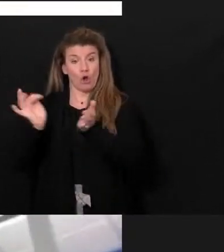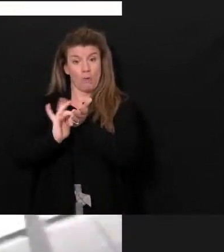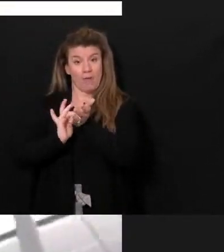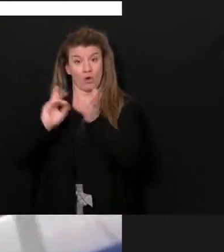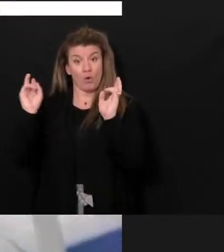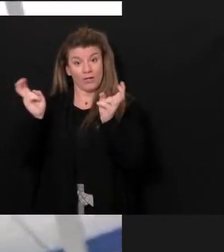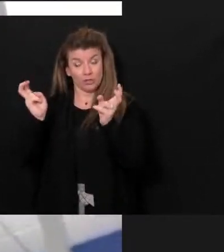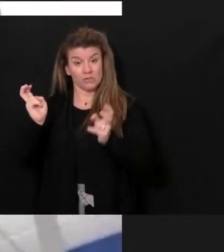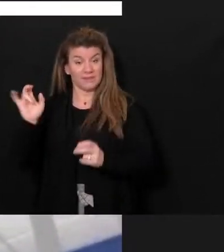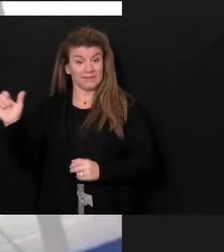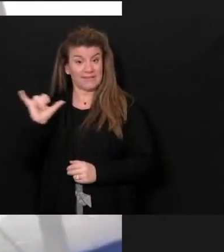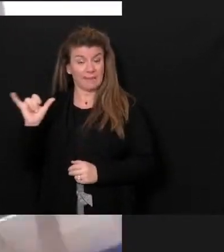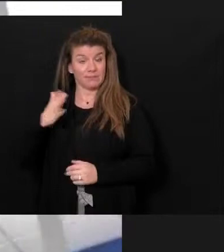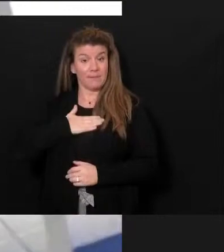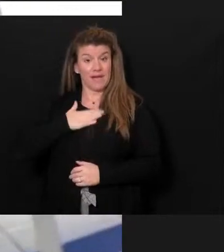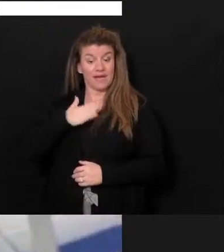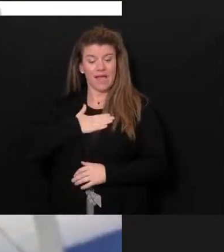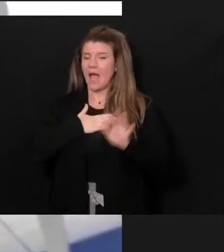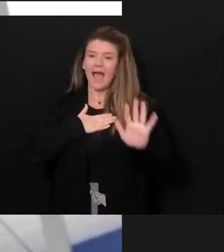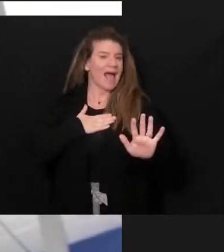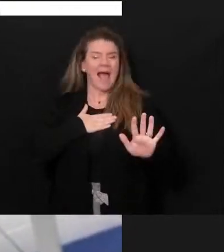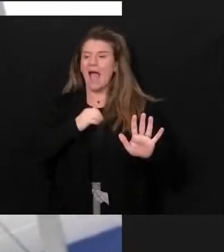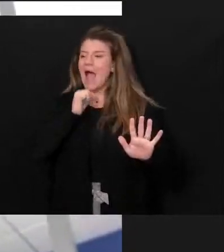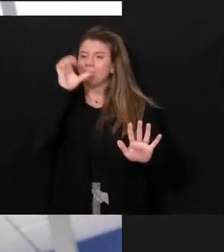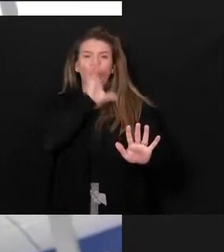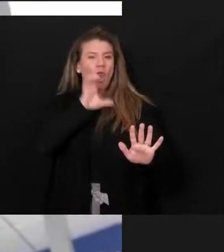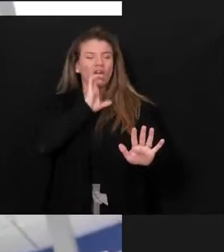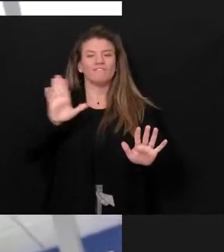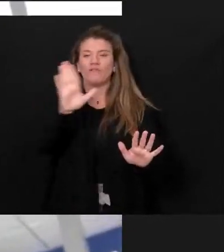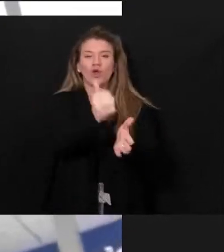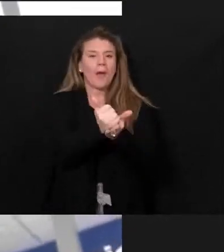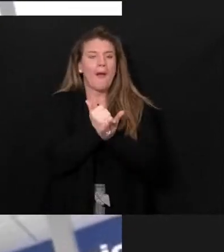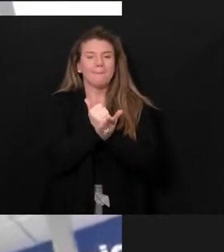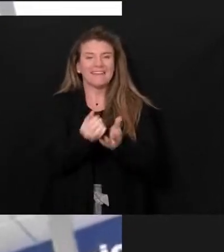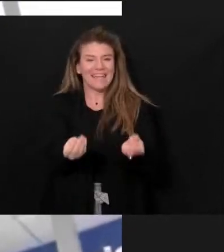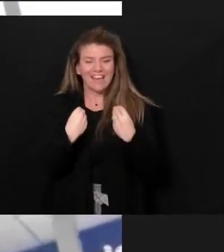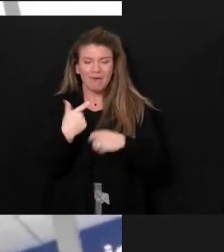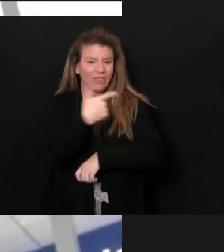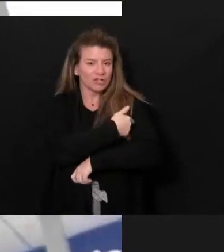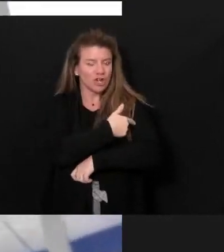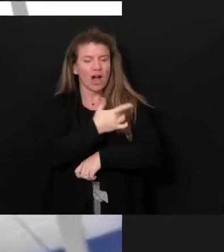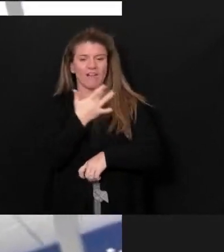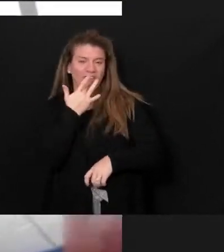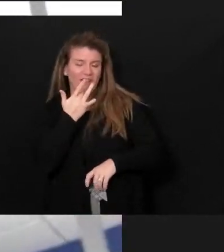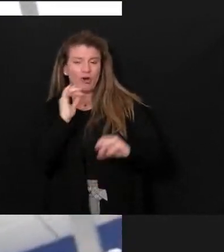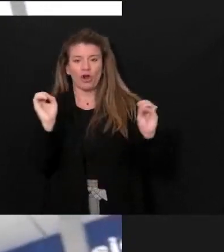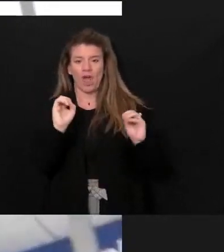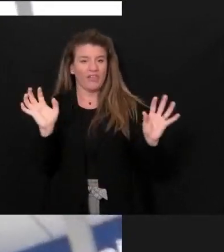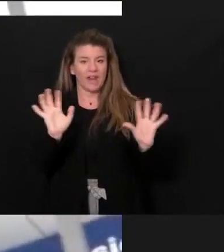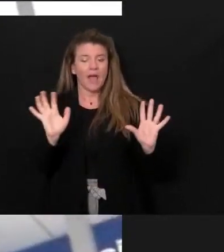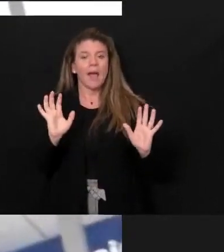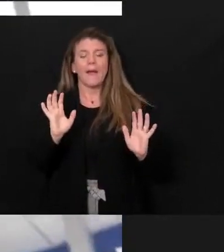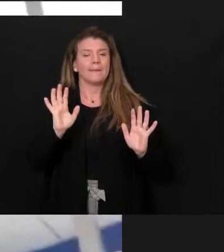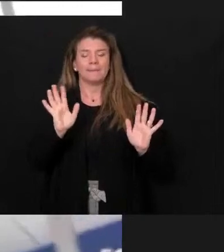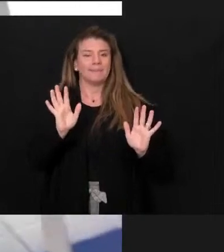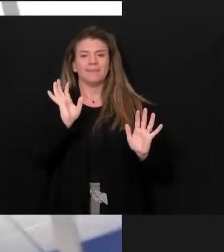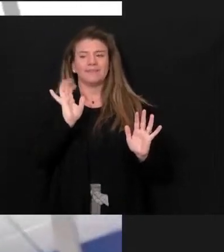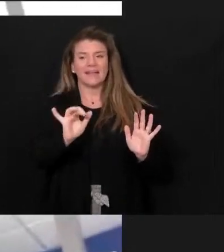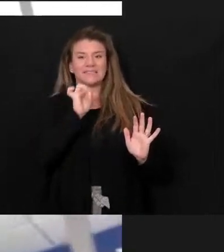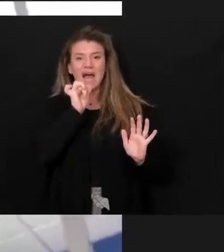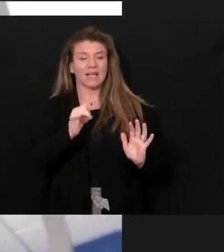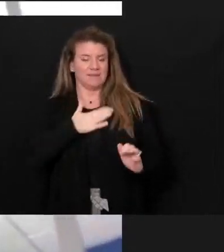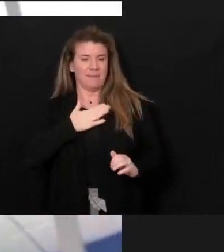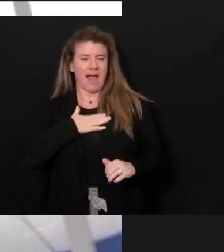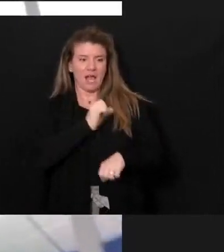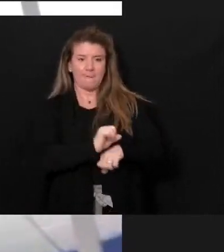problems I have. And I'm not looking for any help getting a shot on this or any favoritism or anything, because quite honestly, my company's working